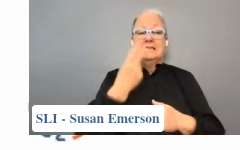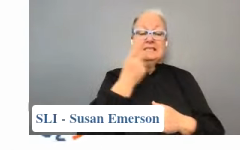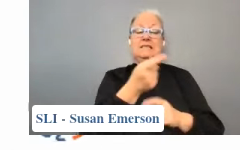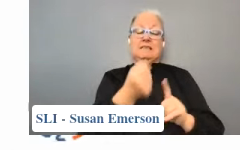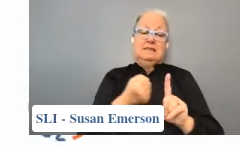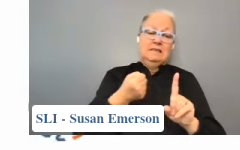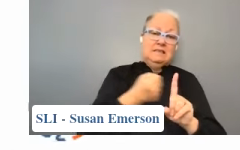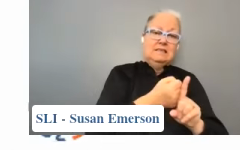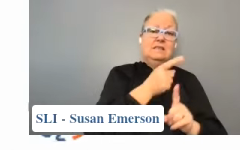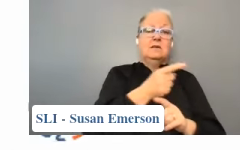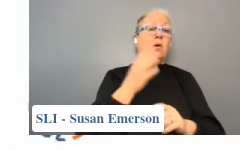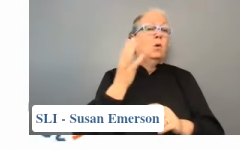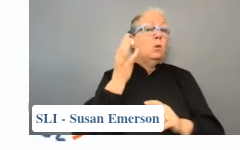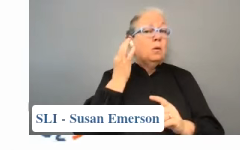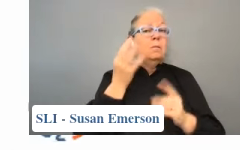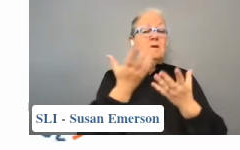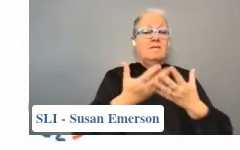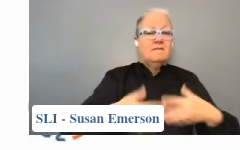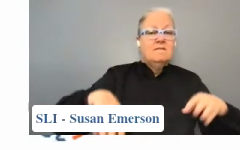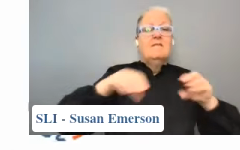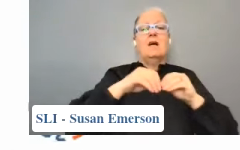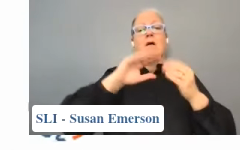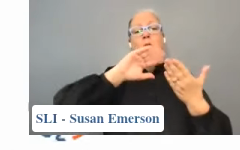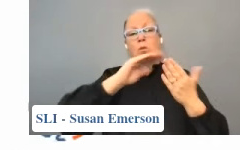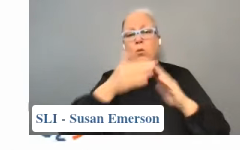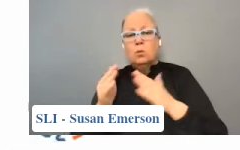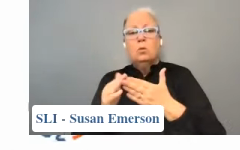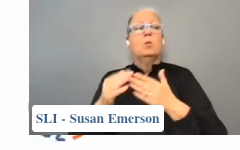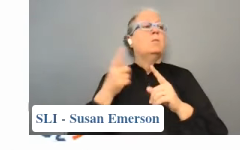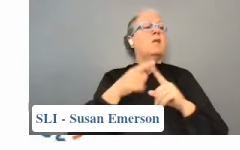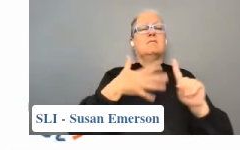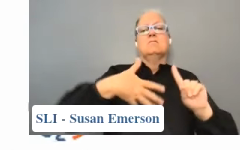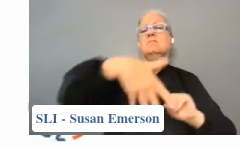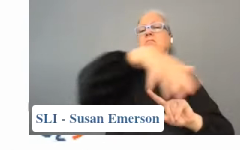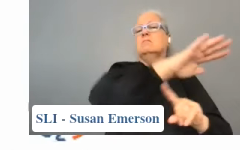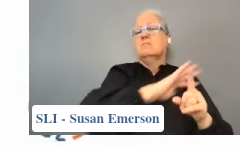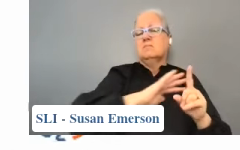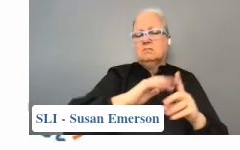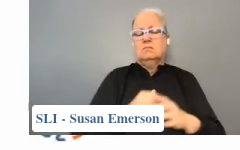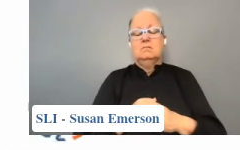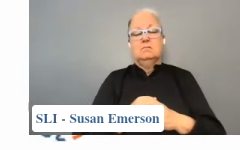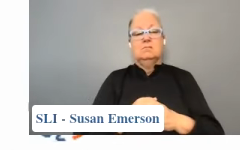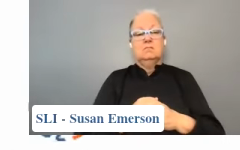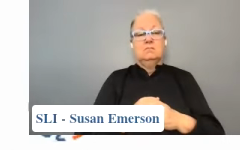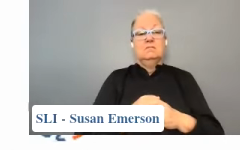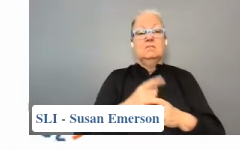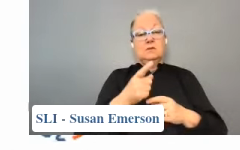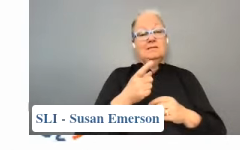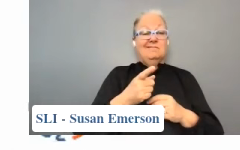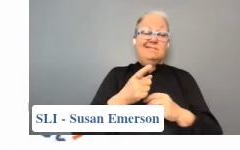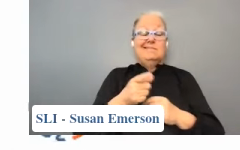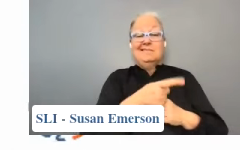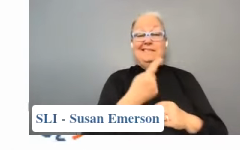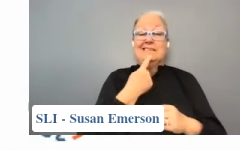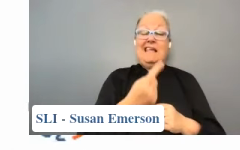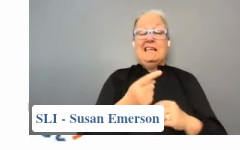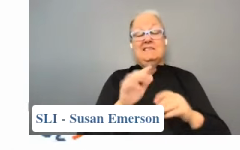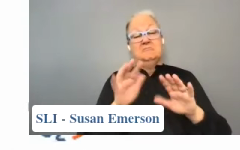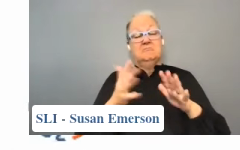and societies. Even the most conservative of figures estimate that the costs